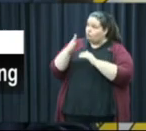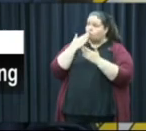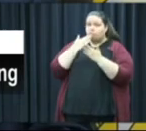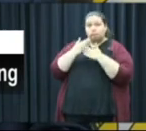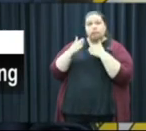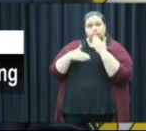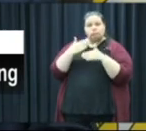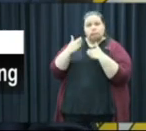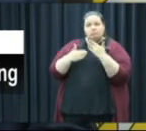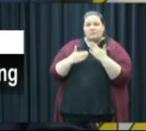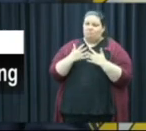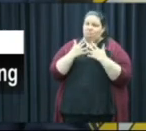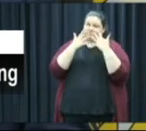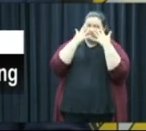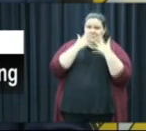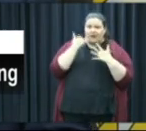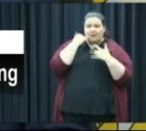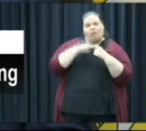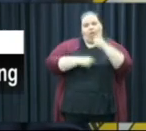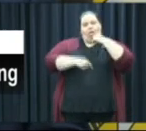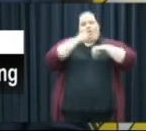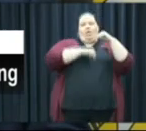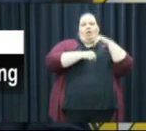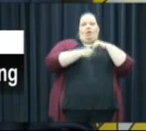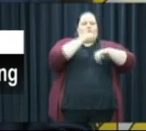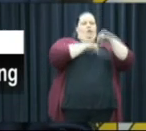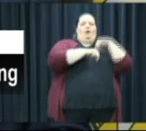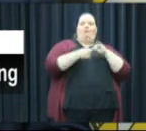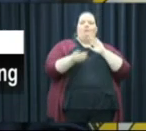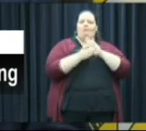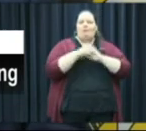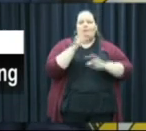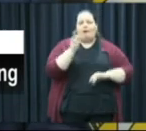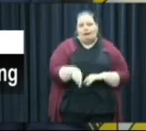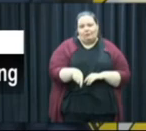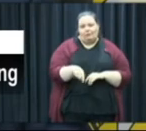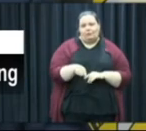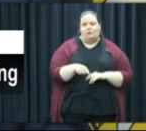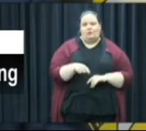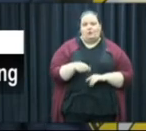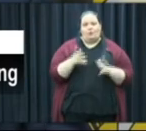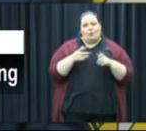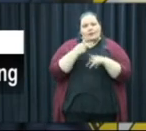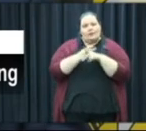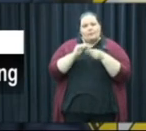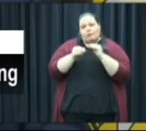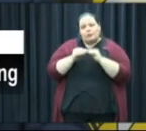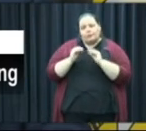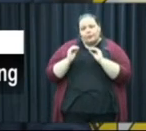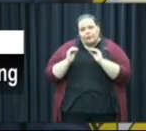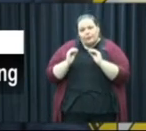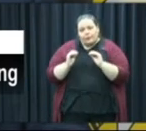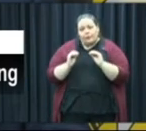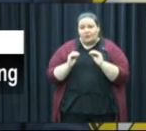would be a shame not to be able to continue down this path, reducing our numbers. We have not had any fatalities to date,